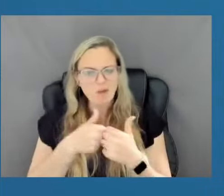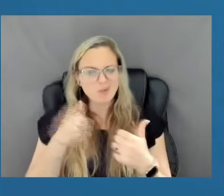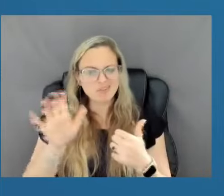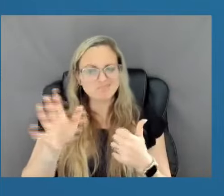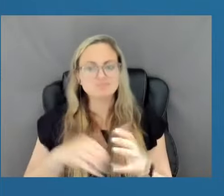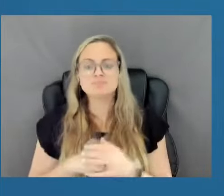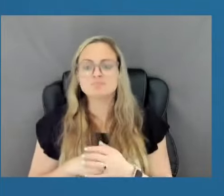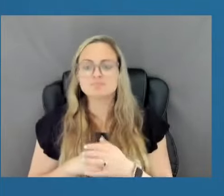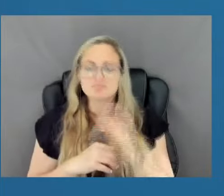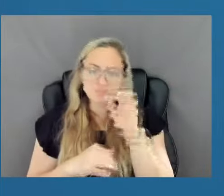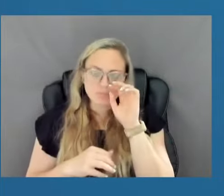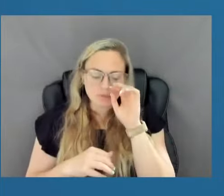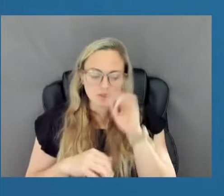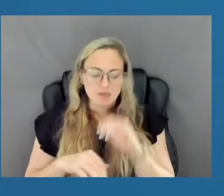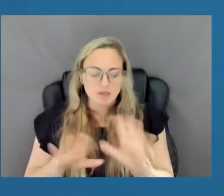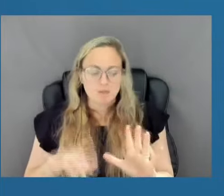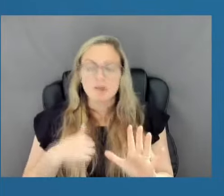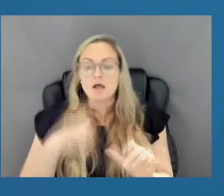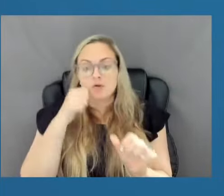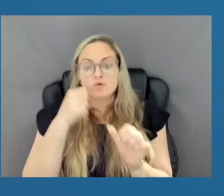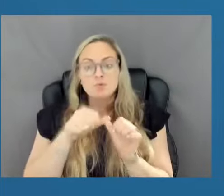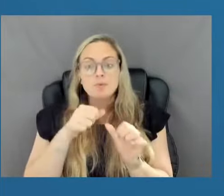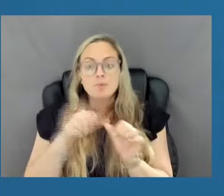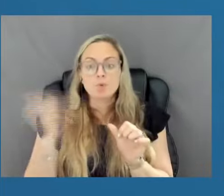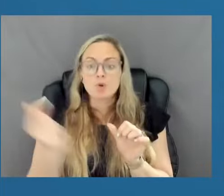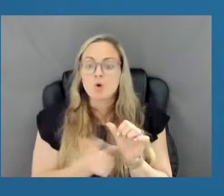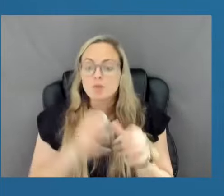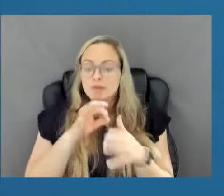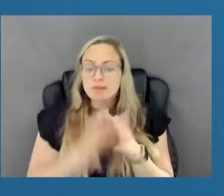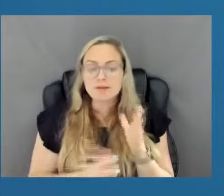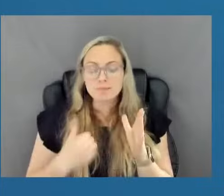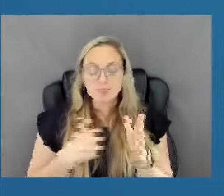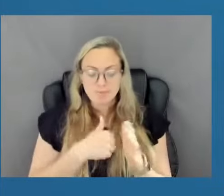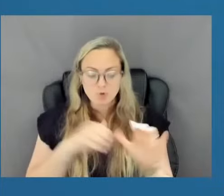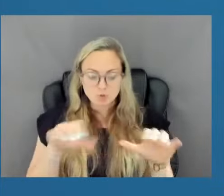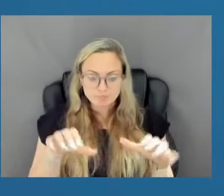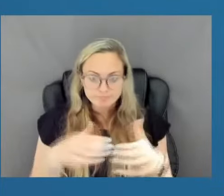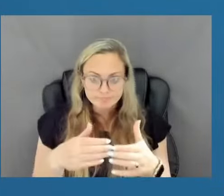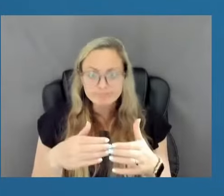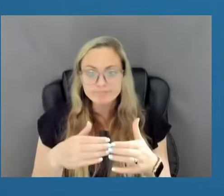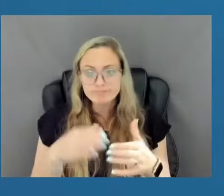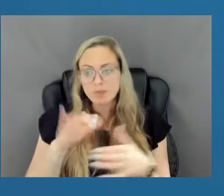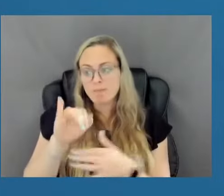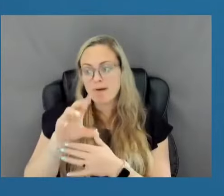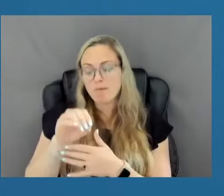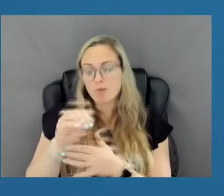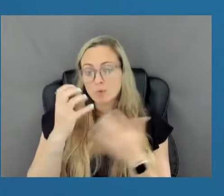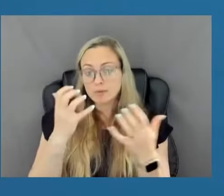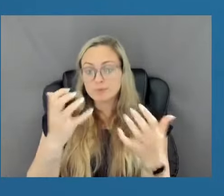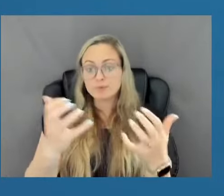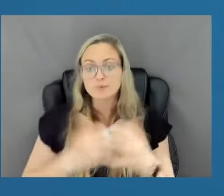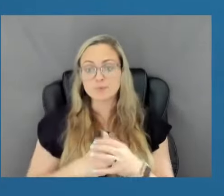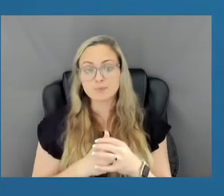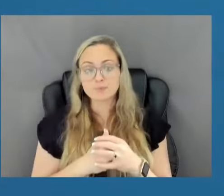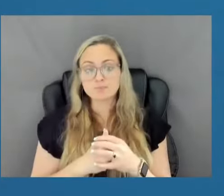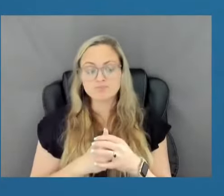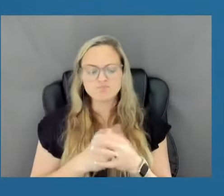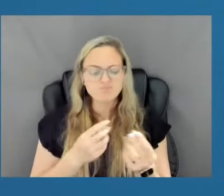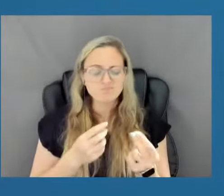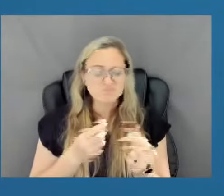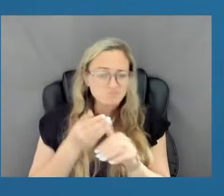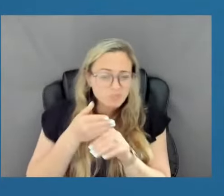And I remember when all the elected members gathered into the Apollo Theater short time after the